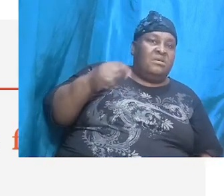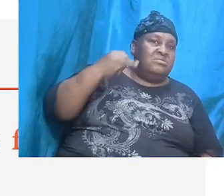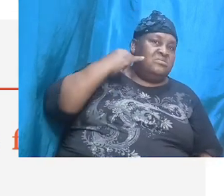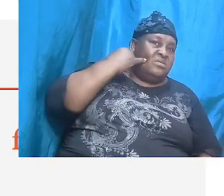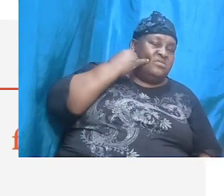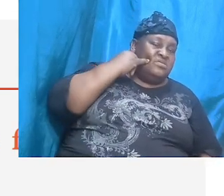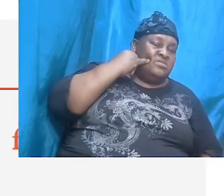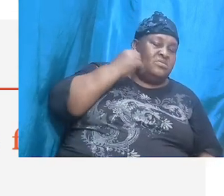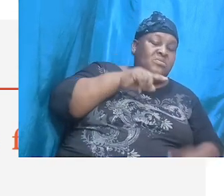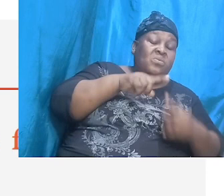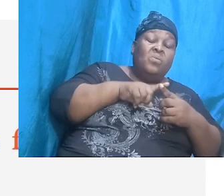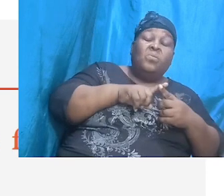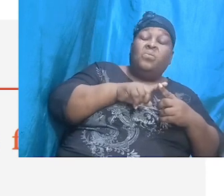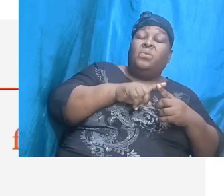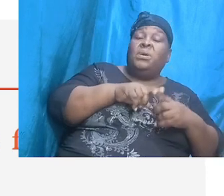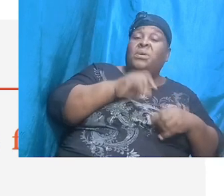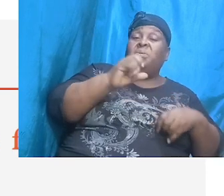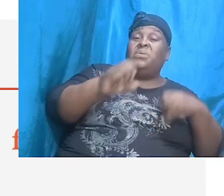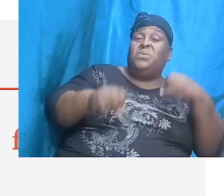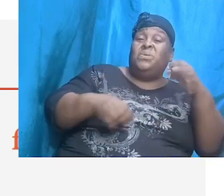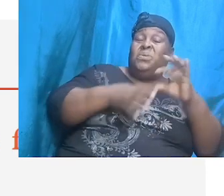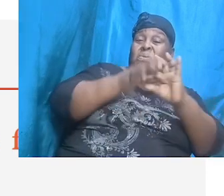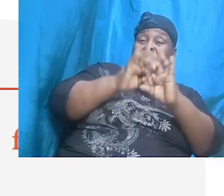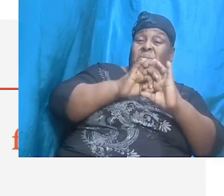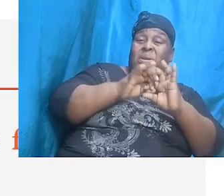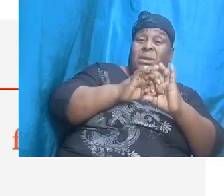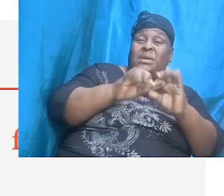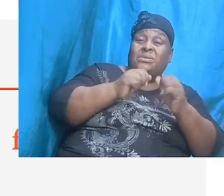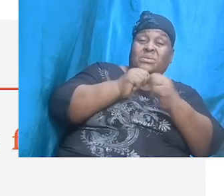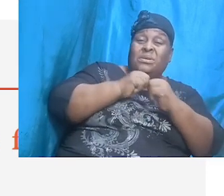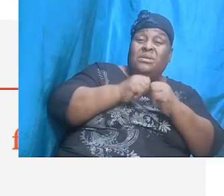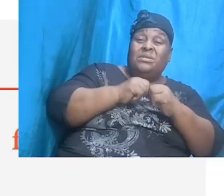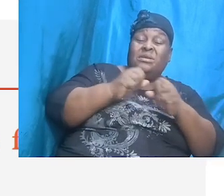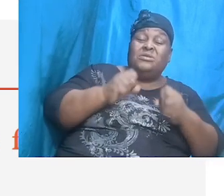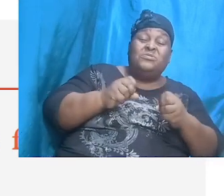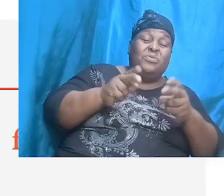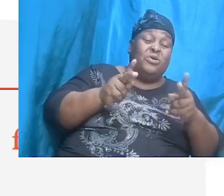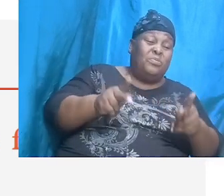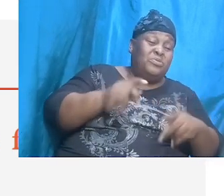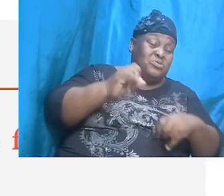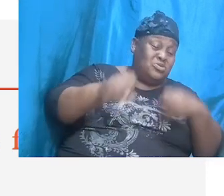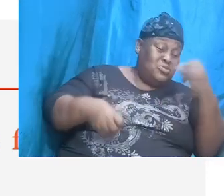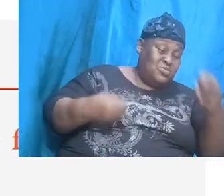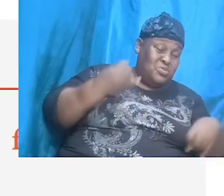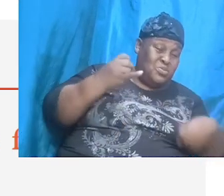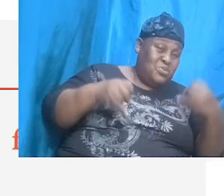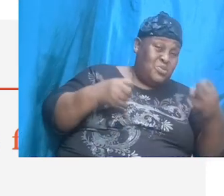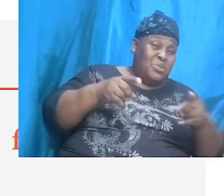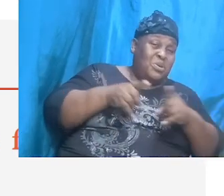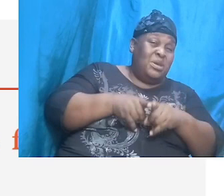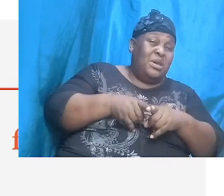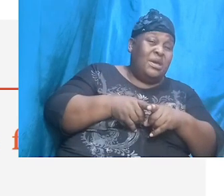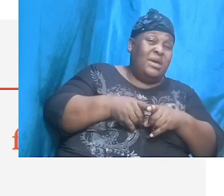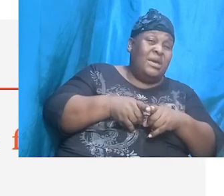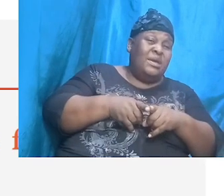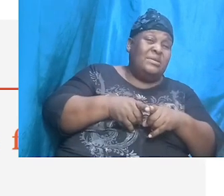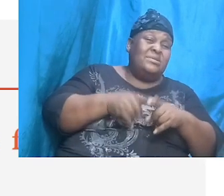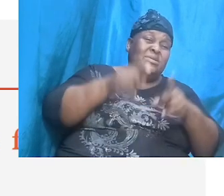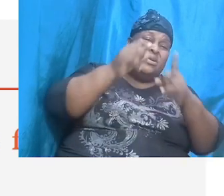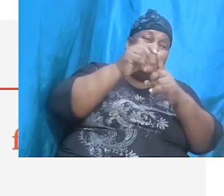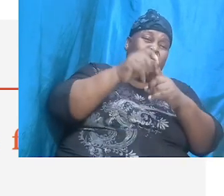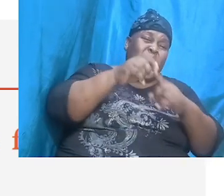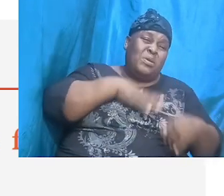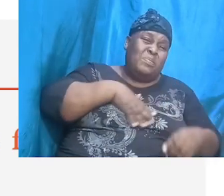amen, there is purpose. There is joy. Amen. And as we look at it, the word pleasant there in